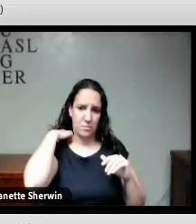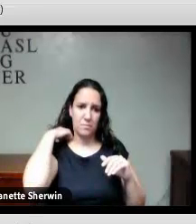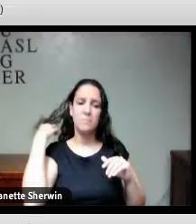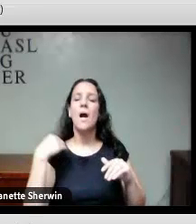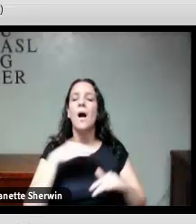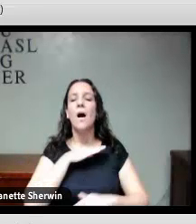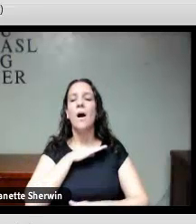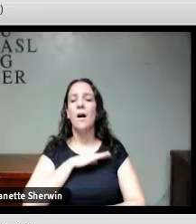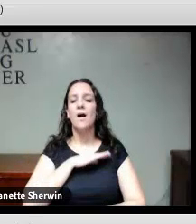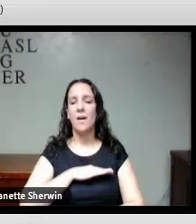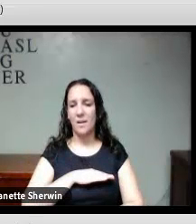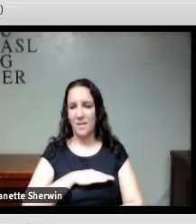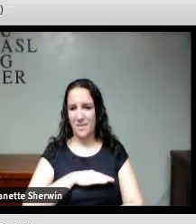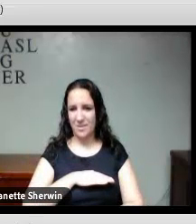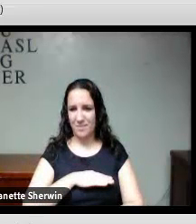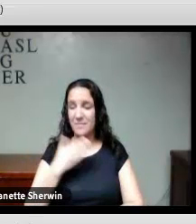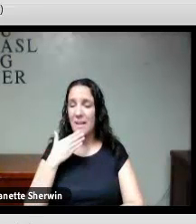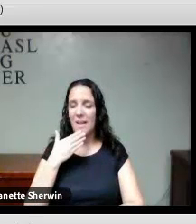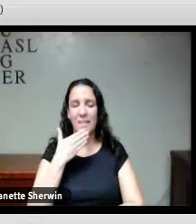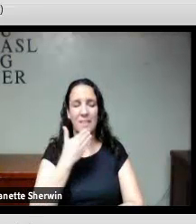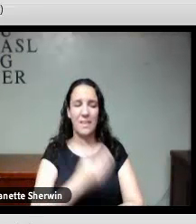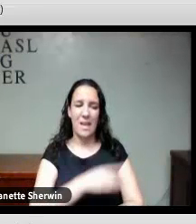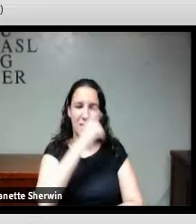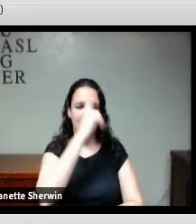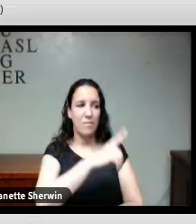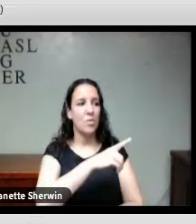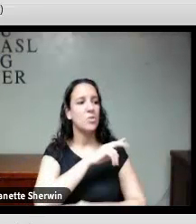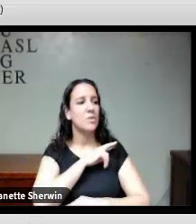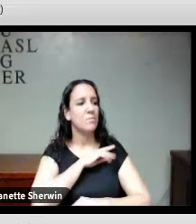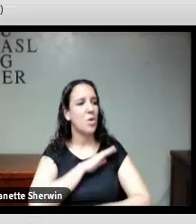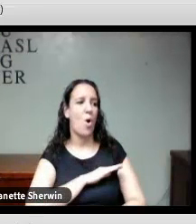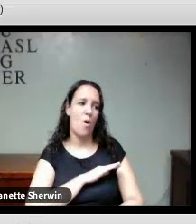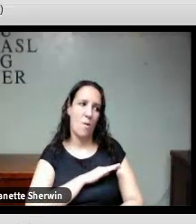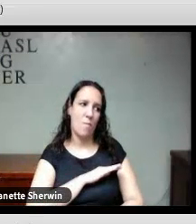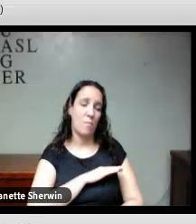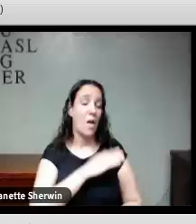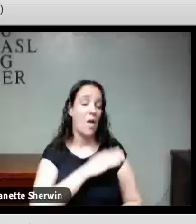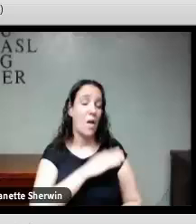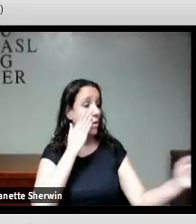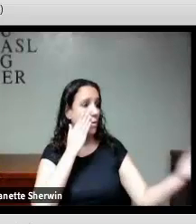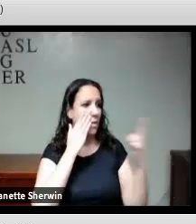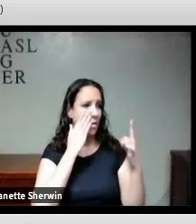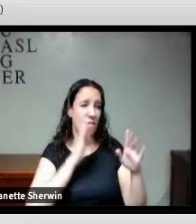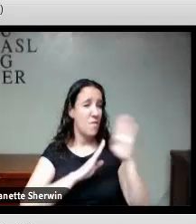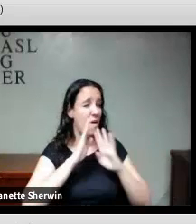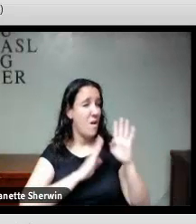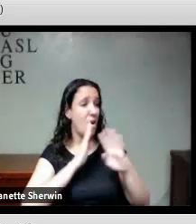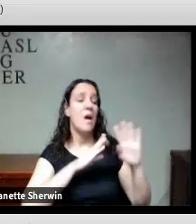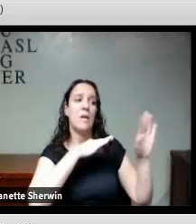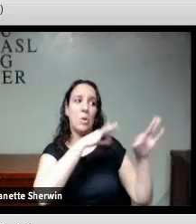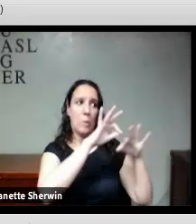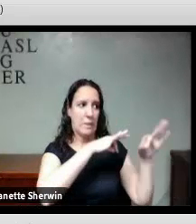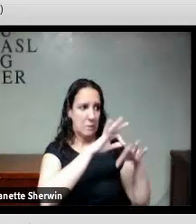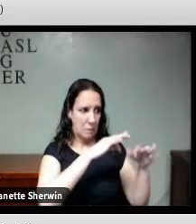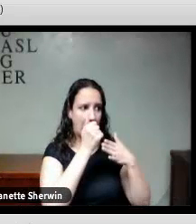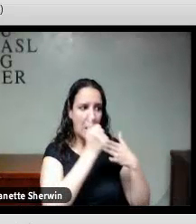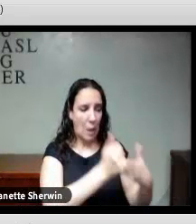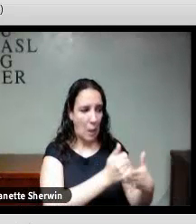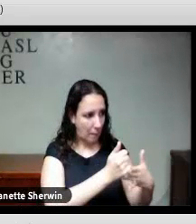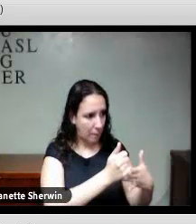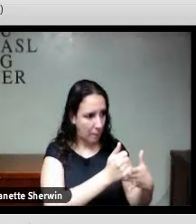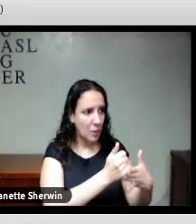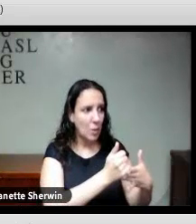Thank them for their calmness. They were frustrated when they came in. You've explained what you're going to help them do. It takes